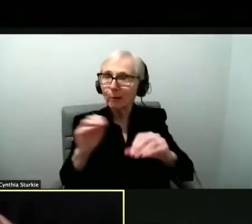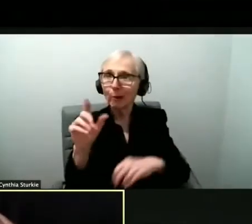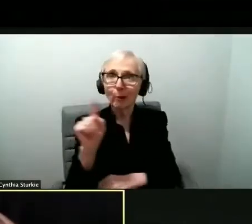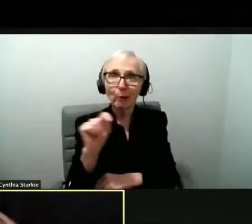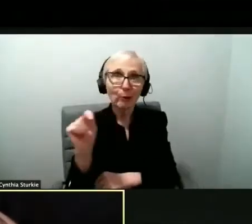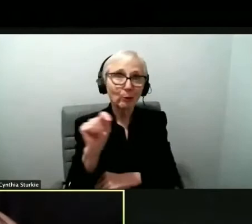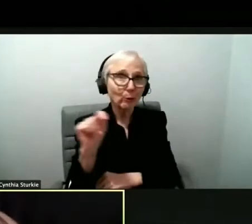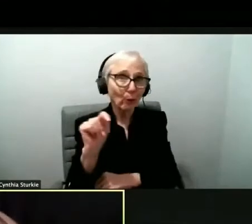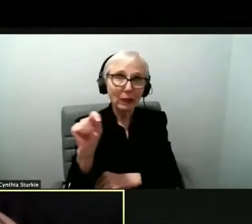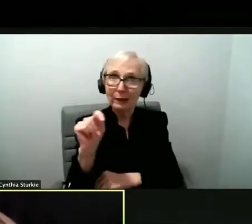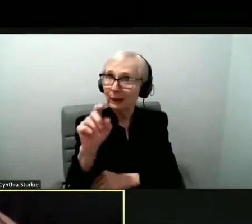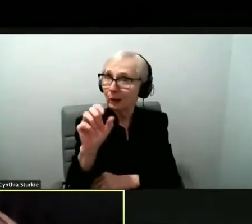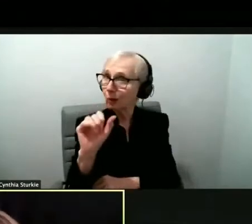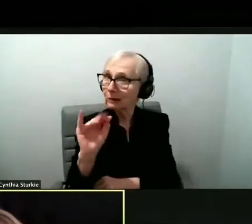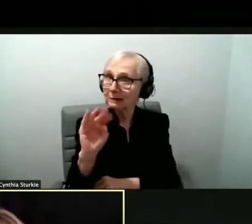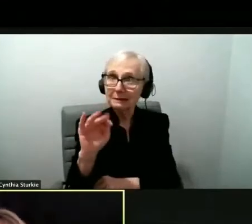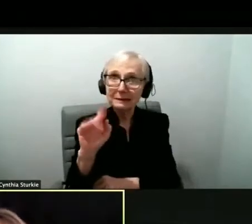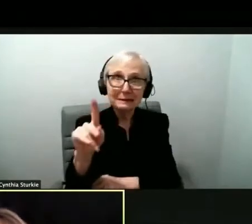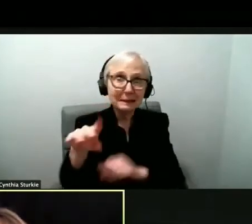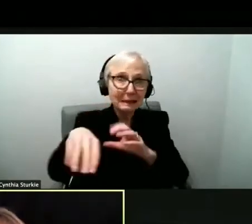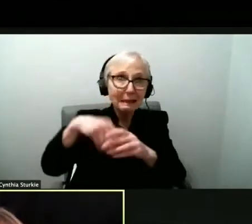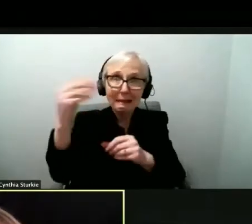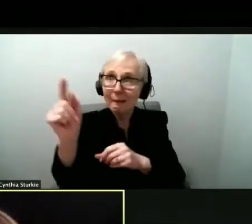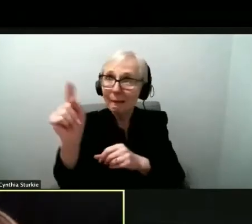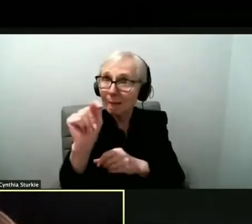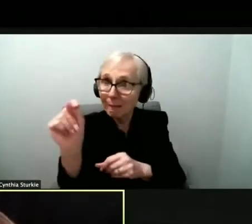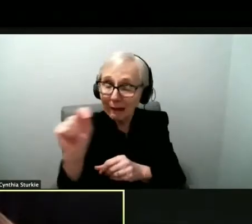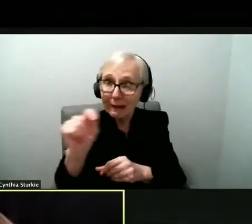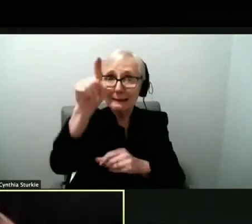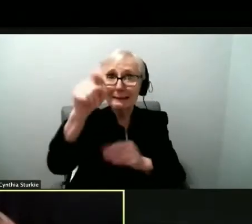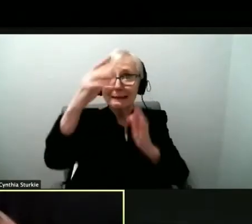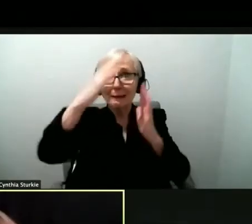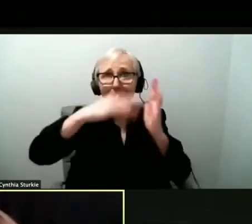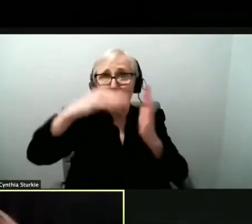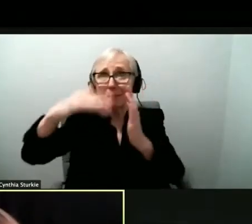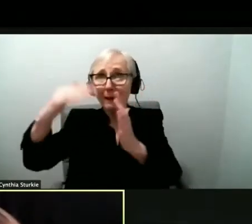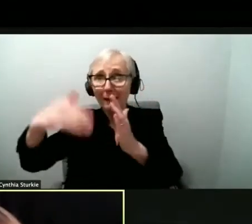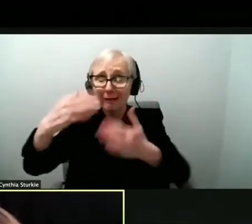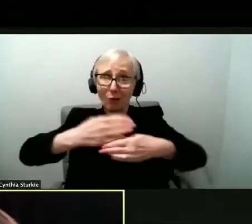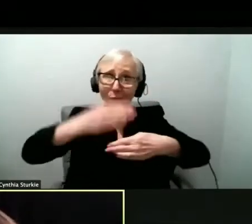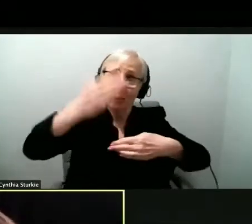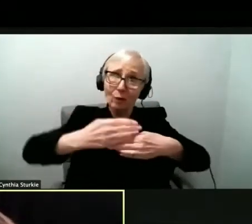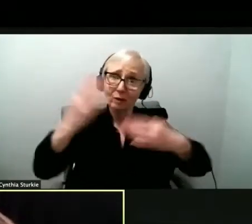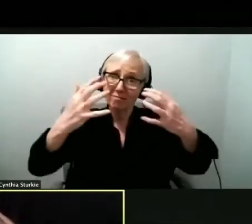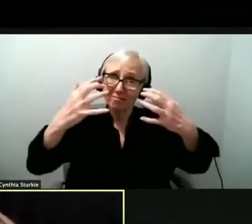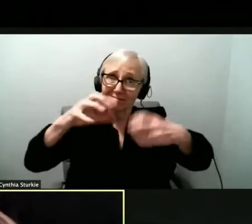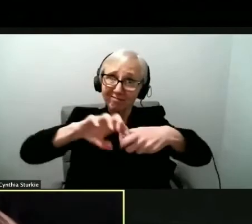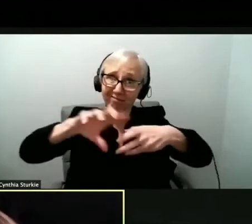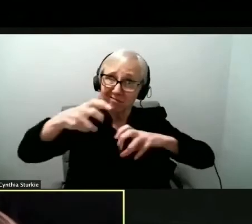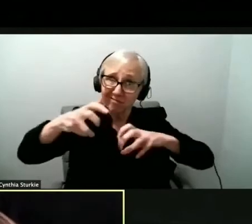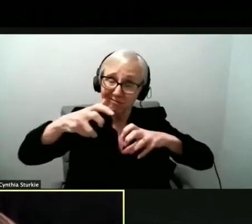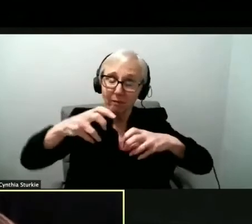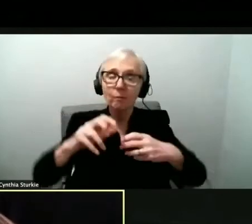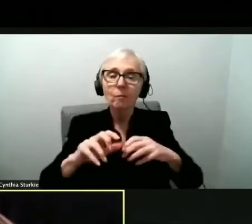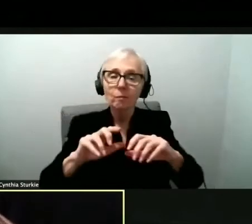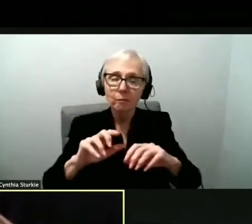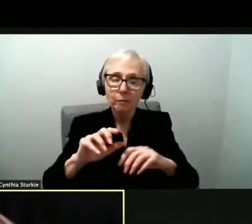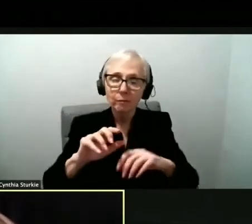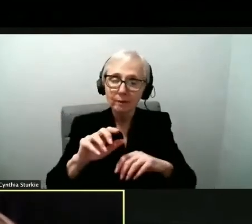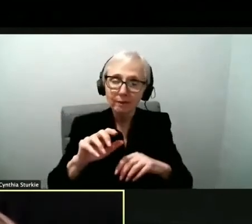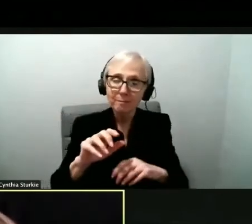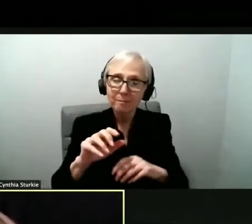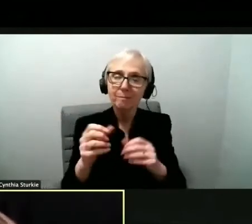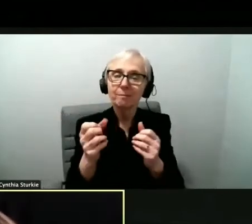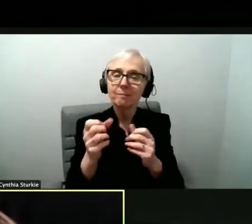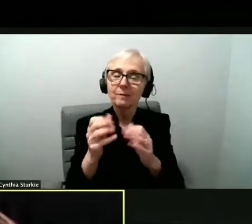in the second bathroom. The exterior wood desperately needed paint, and nearly all the windows in the garage were broken and needed replacing. A handful